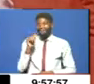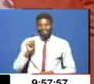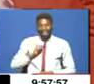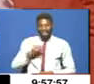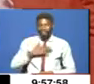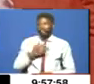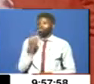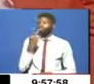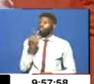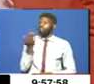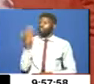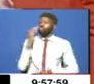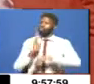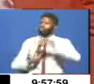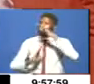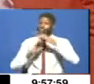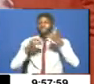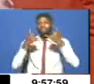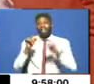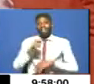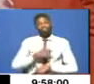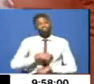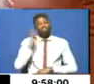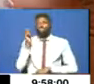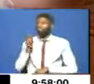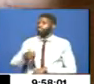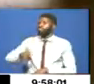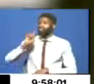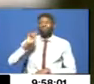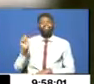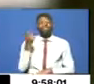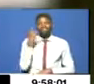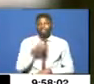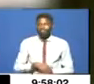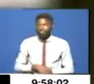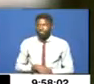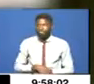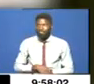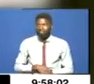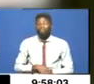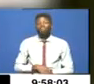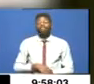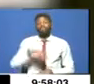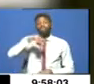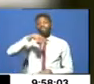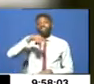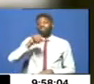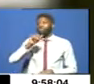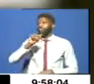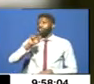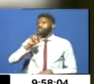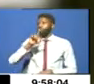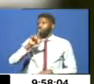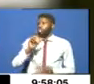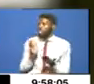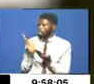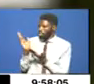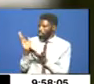top tennis players in the country. Paul, among the boys or the men, was the